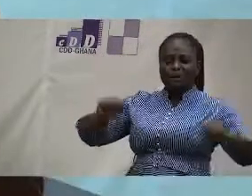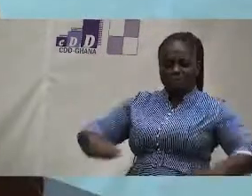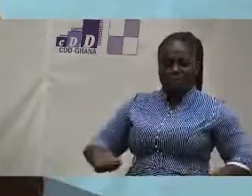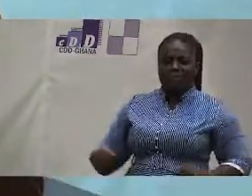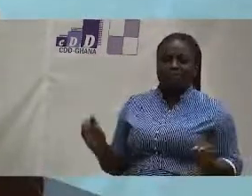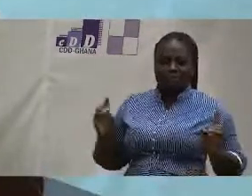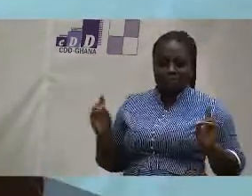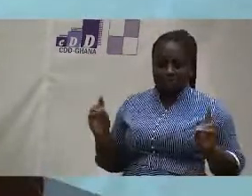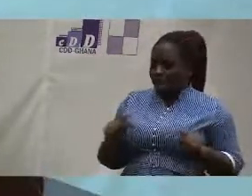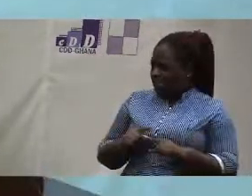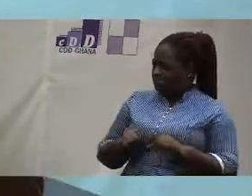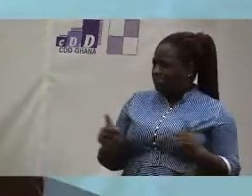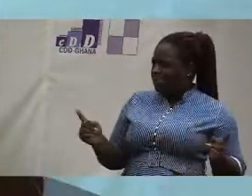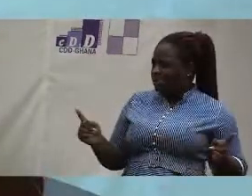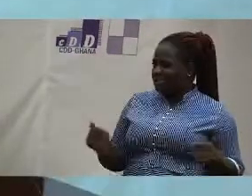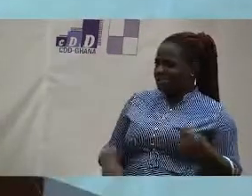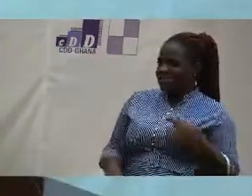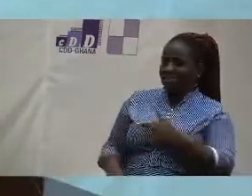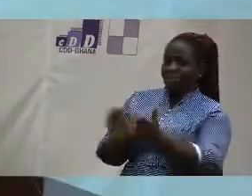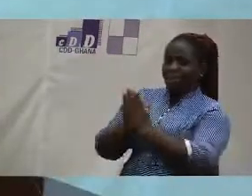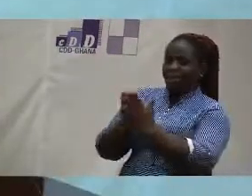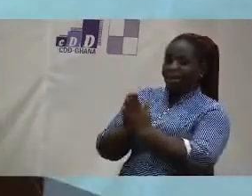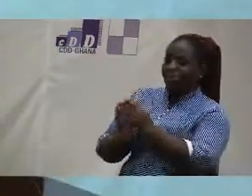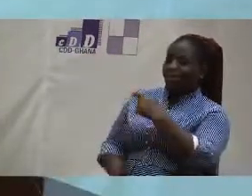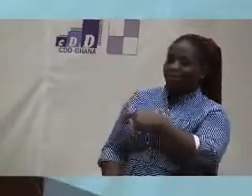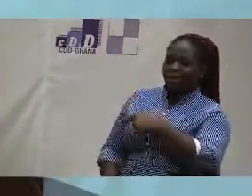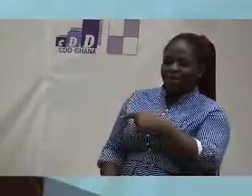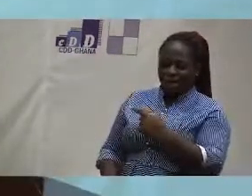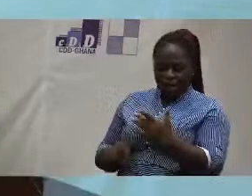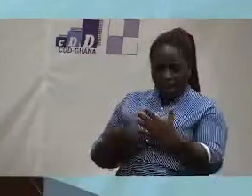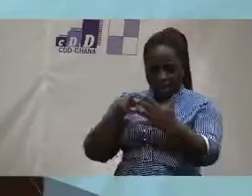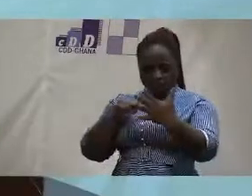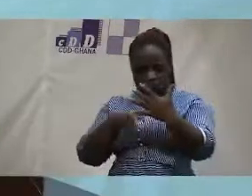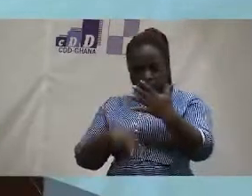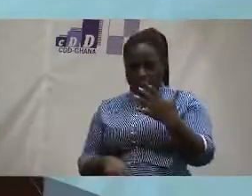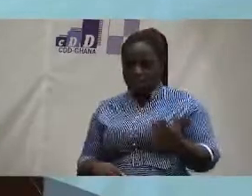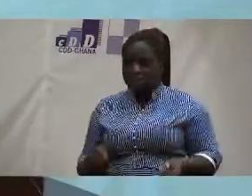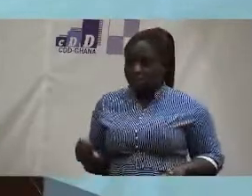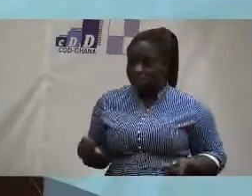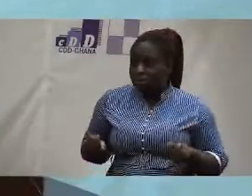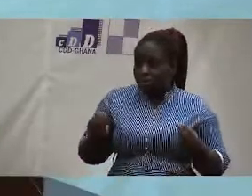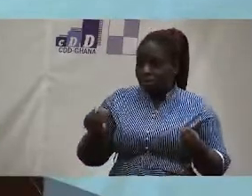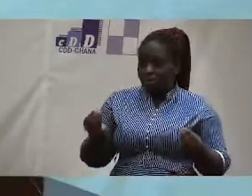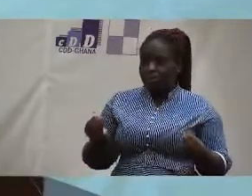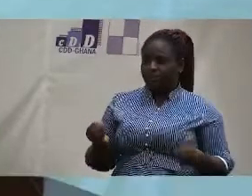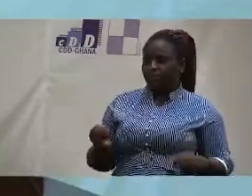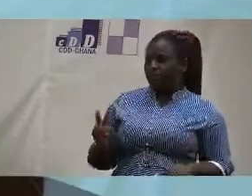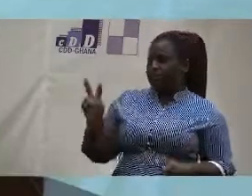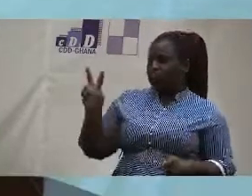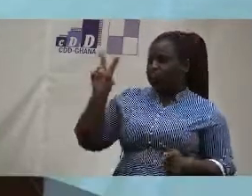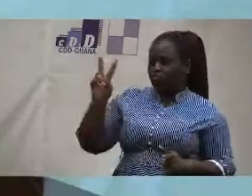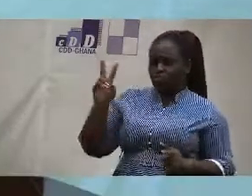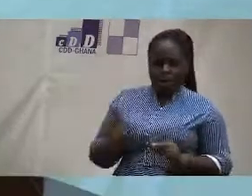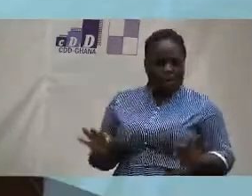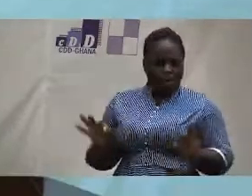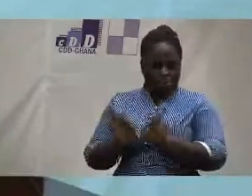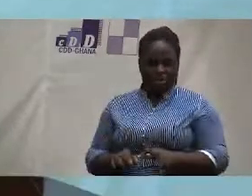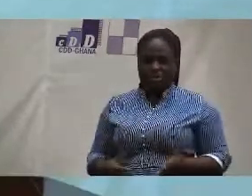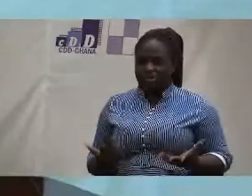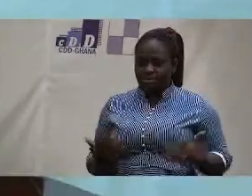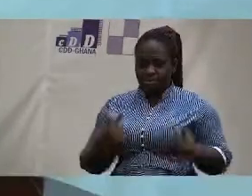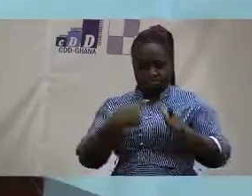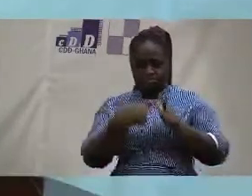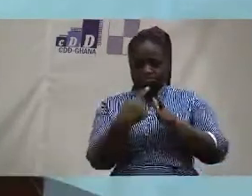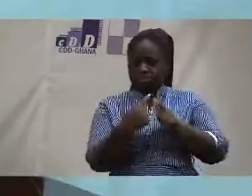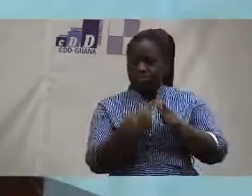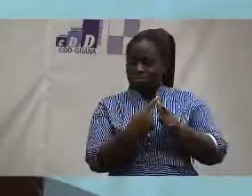do. But this, my paper, we look at very, given the background, we look at two very important